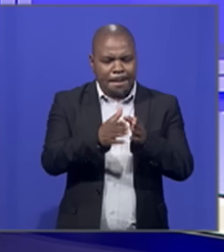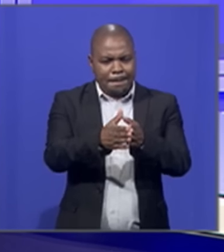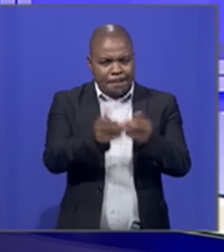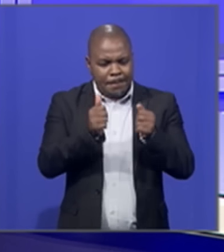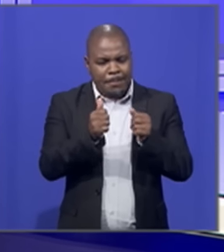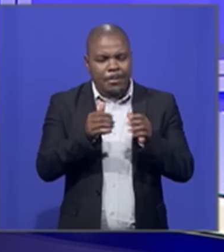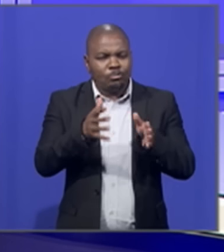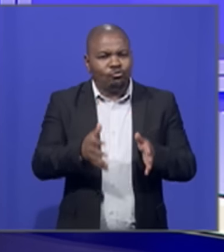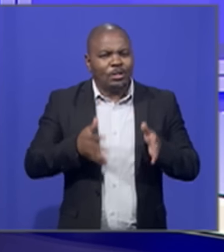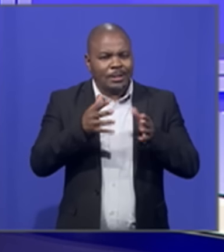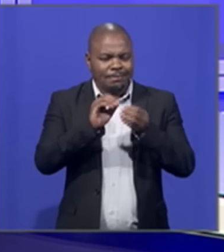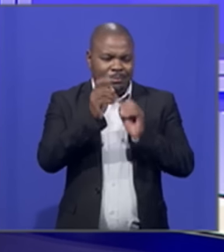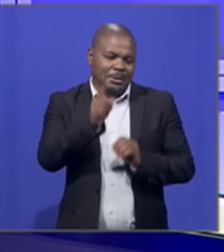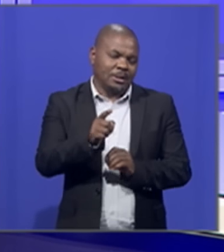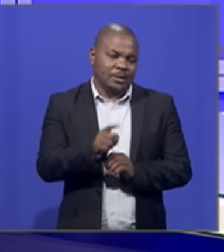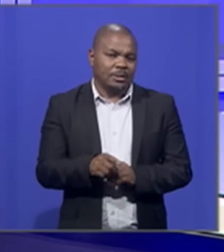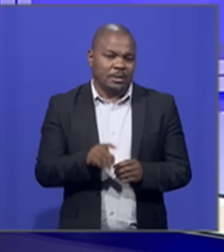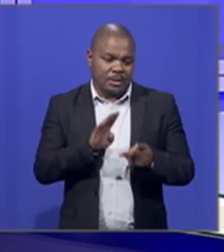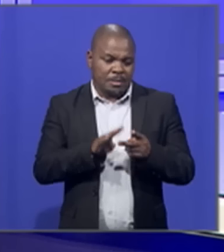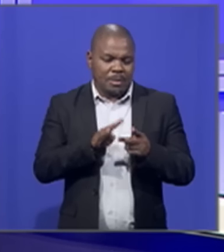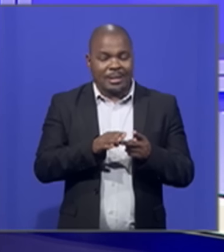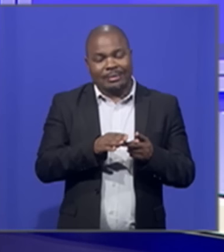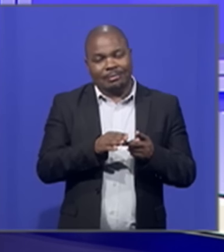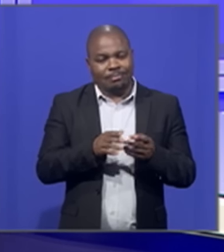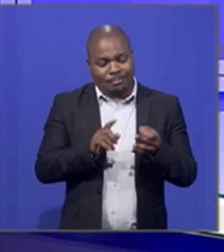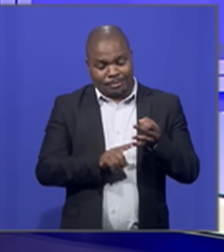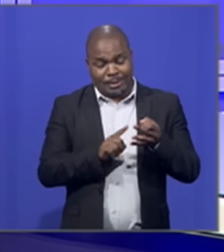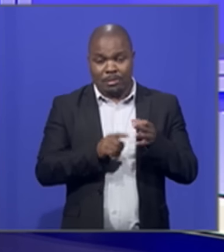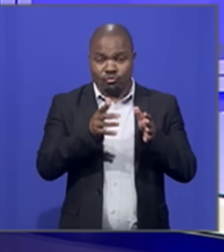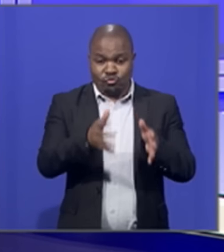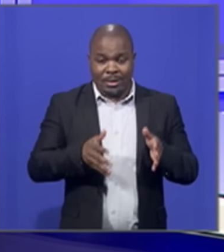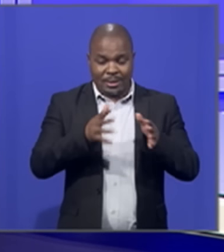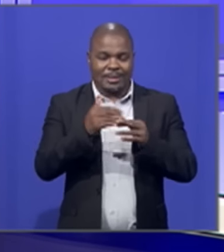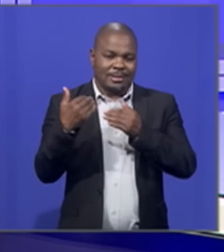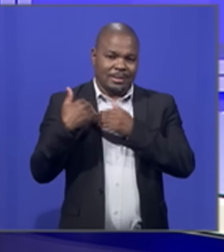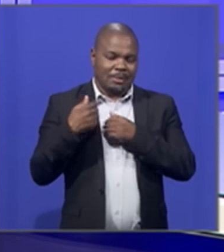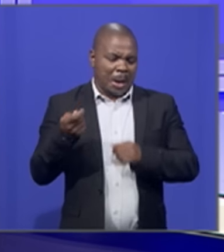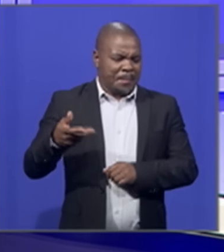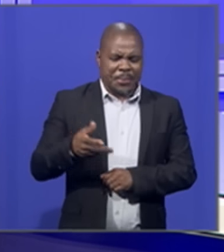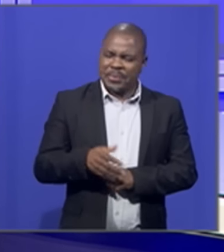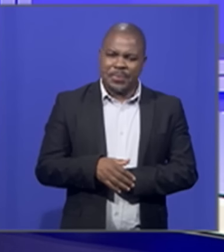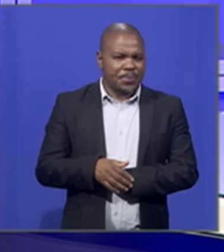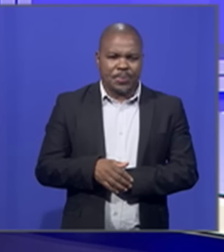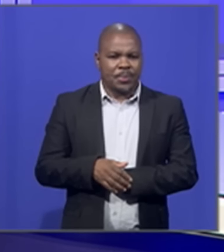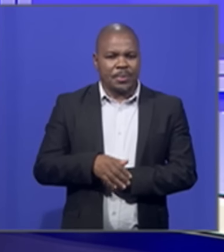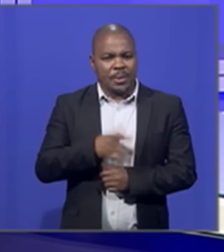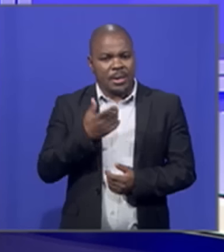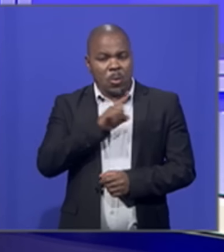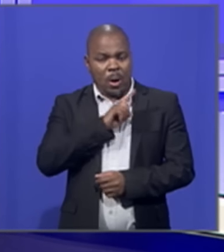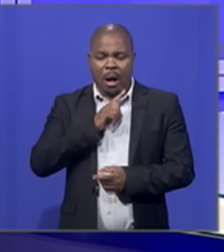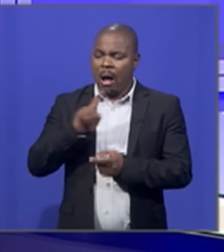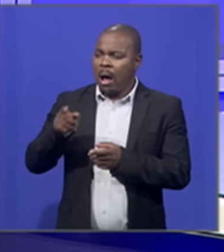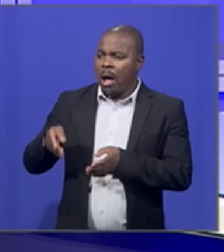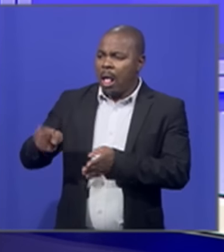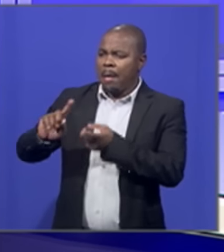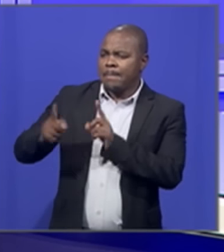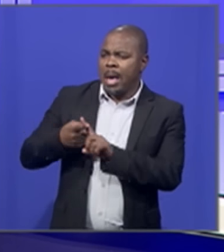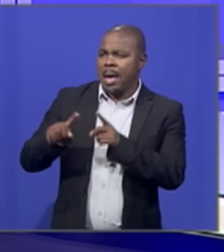la godimo o re go šomiša setimela go bolokegile ebile ga go bitše mašeleng a godimo fao mahu a ditseleng a balolwago